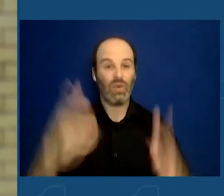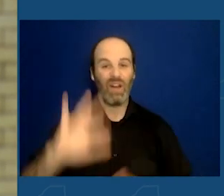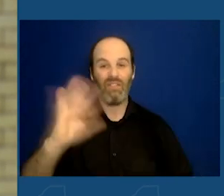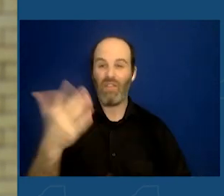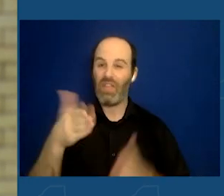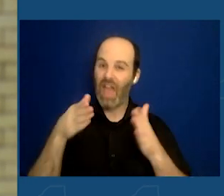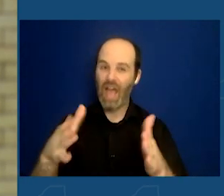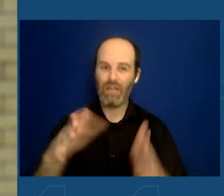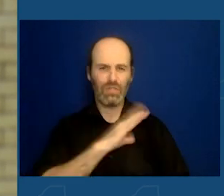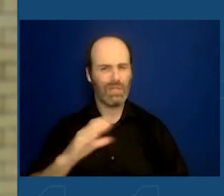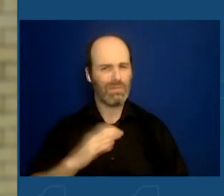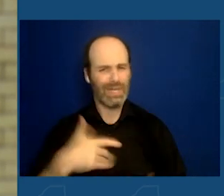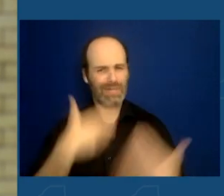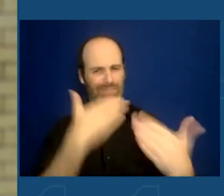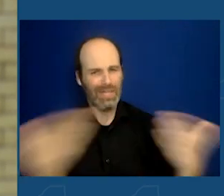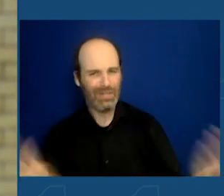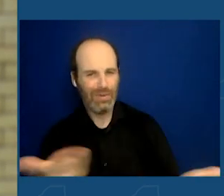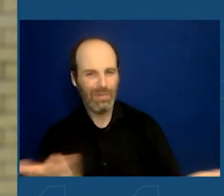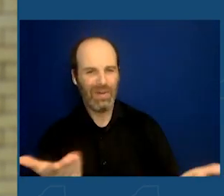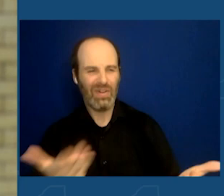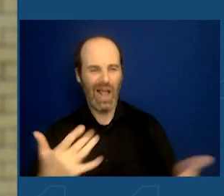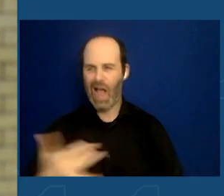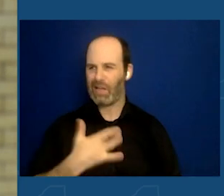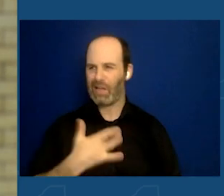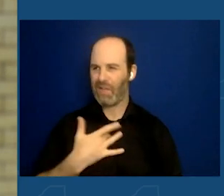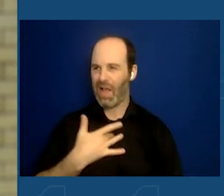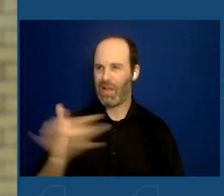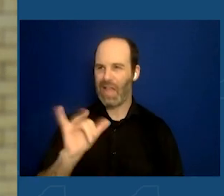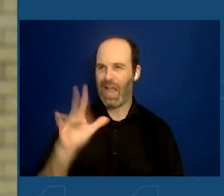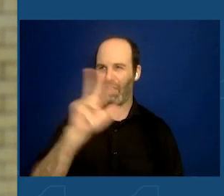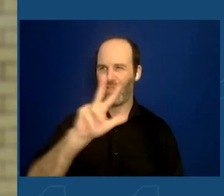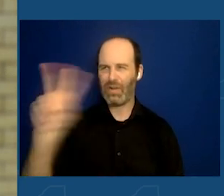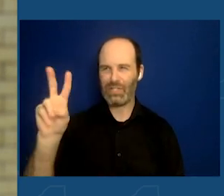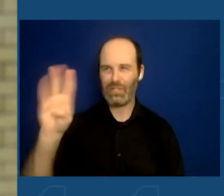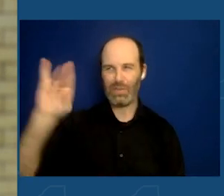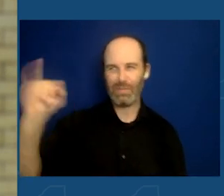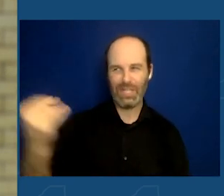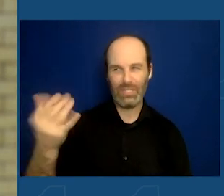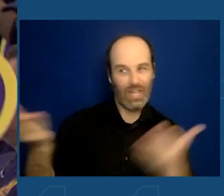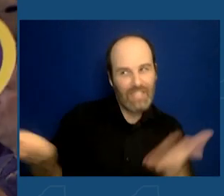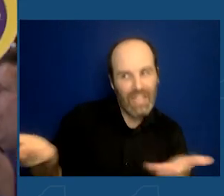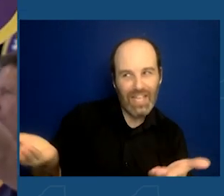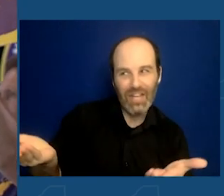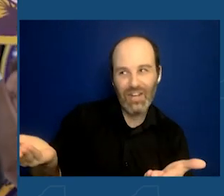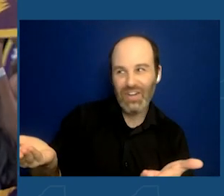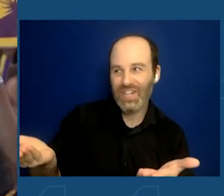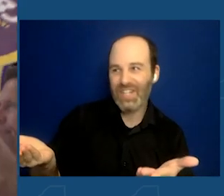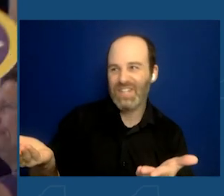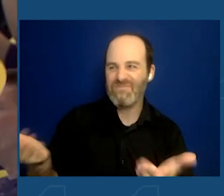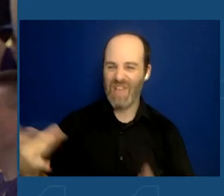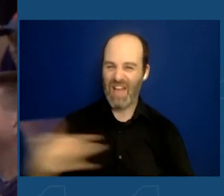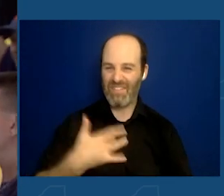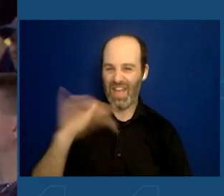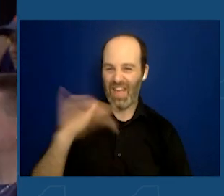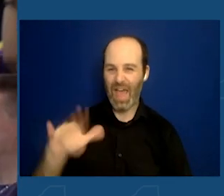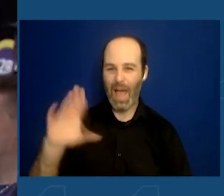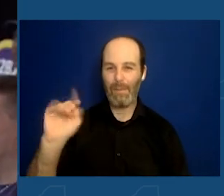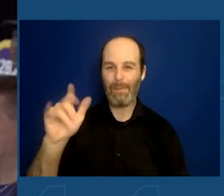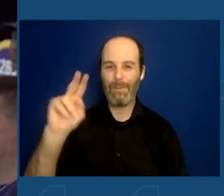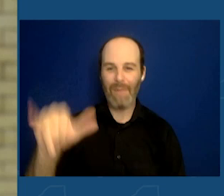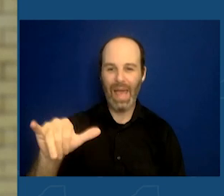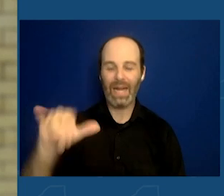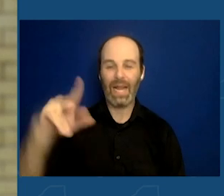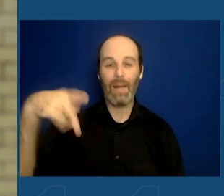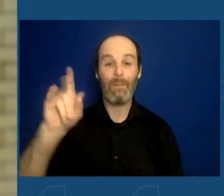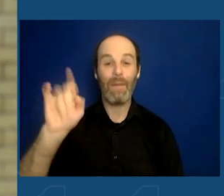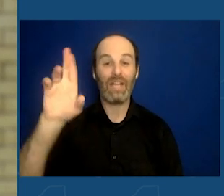And I got the feeling that 32BJ was in the house with Manny Pasreich. Thank you. You